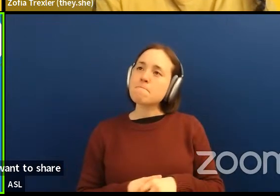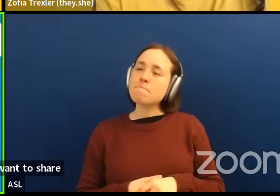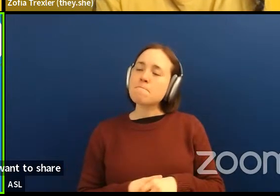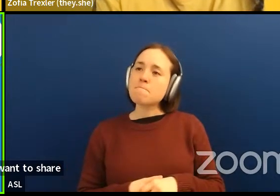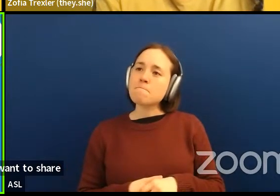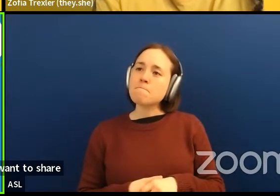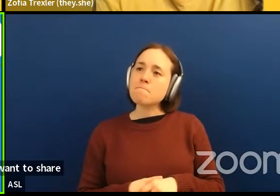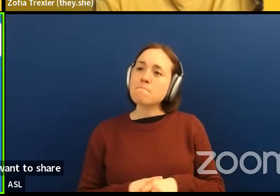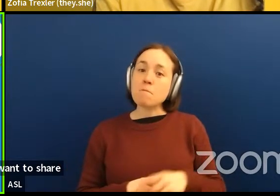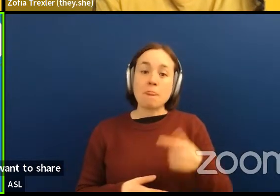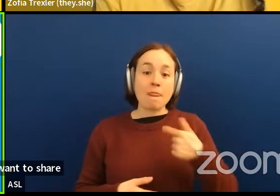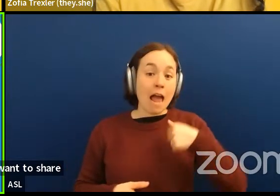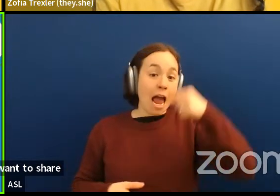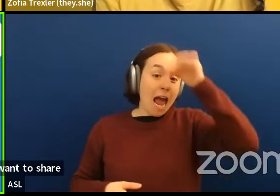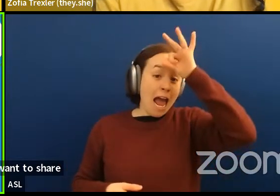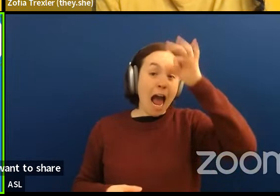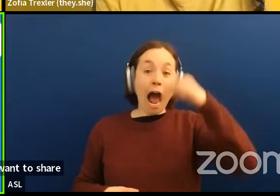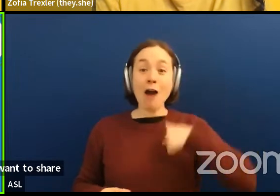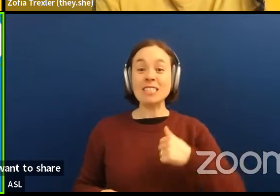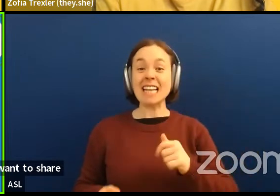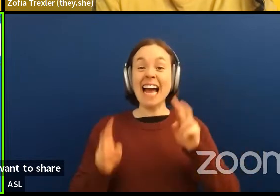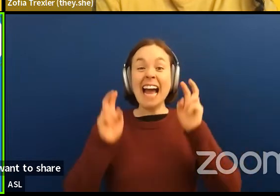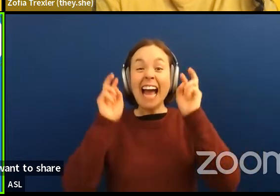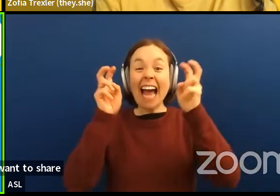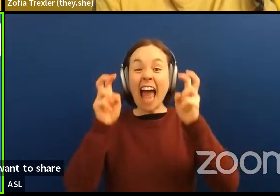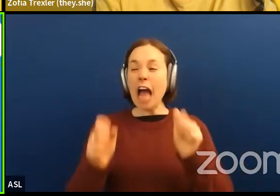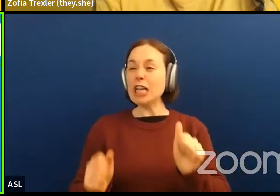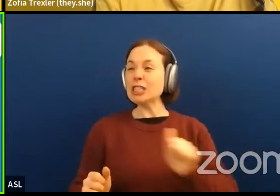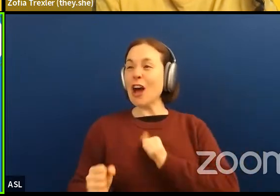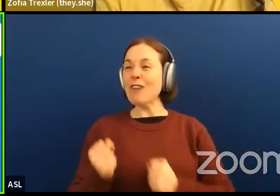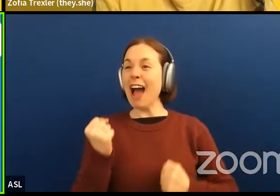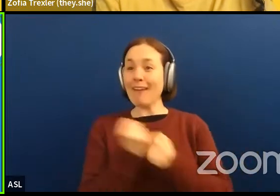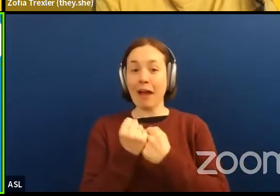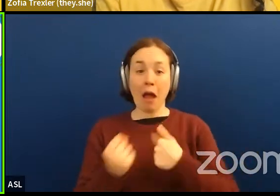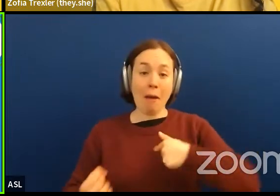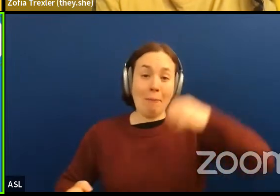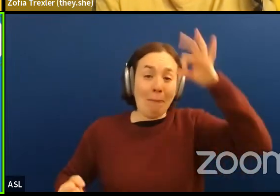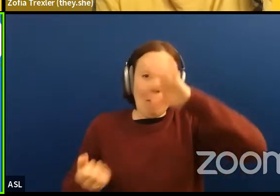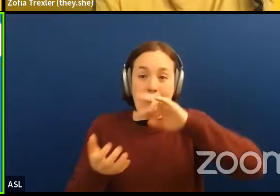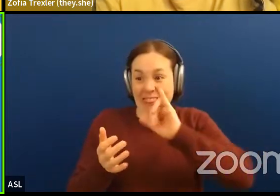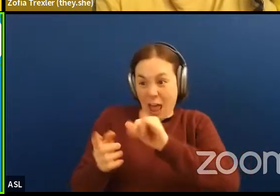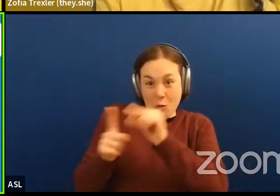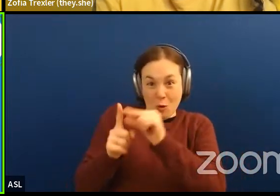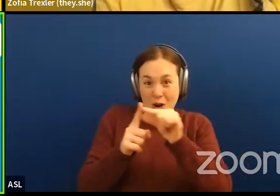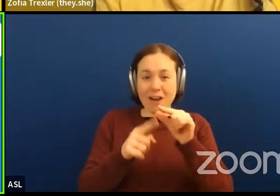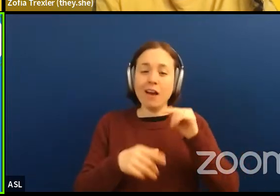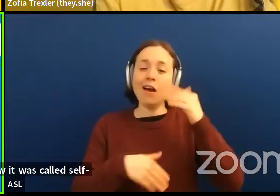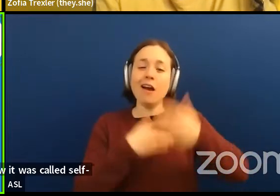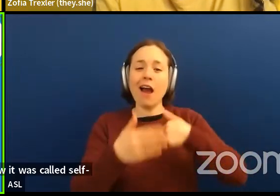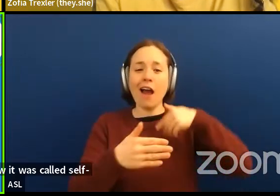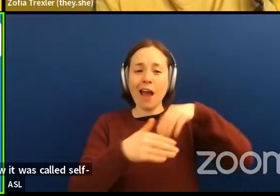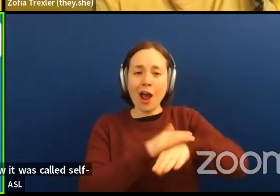I didn't know I was advocating. I didn't know it was called self-advocacy until I got into the ILC.